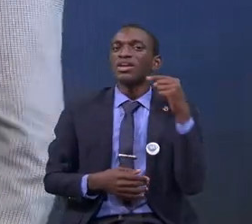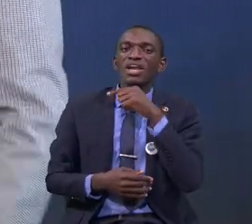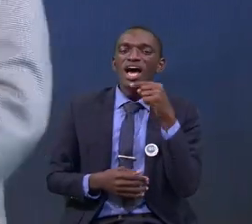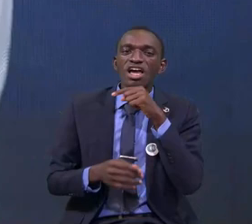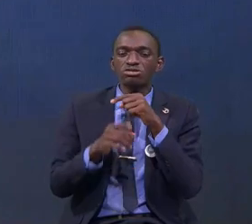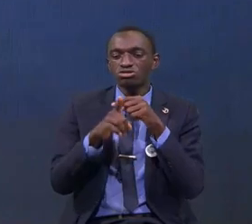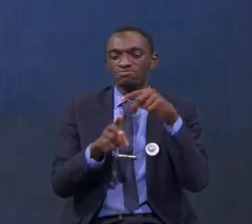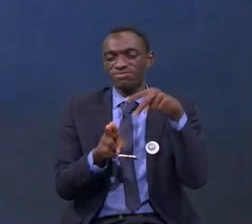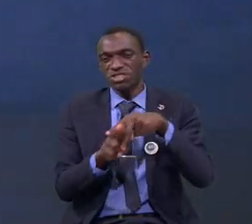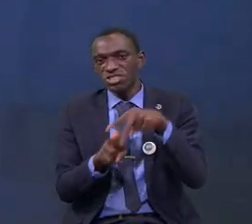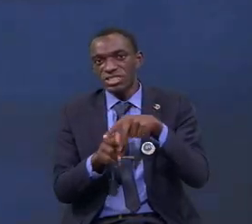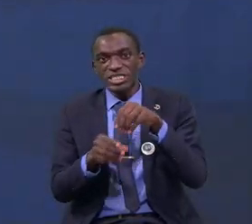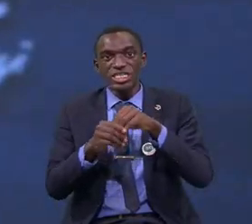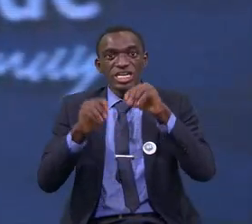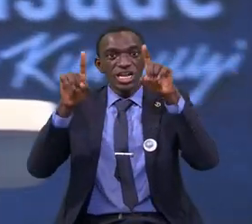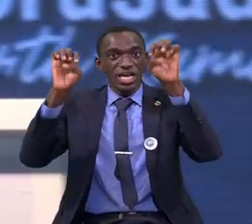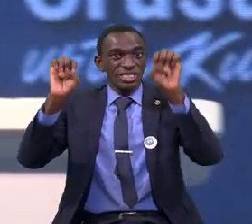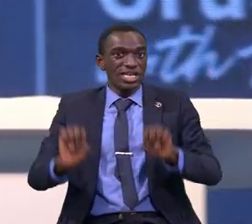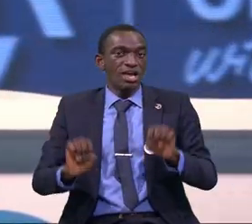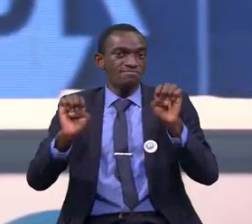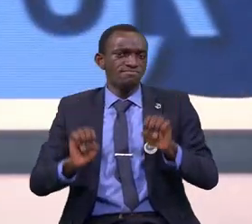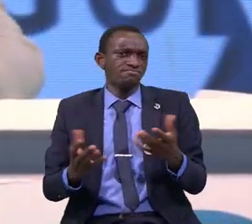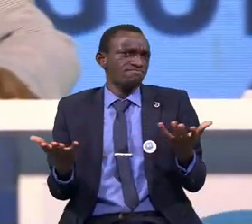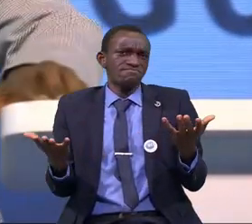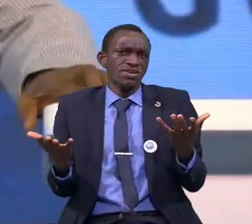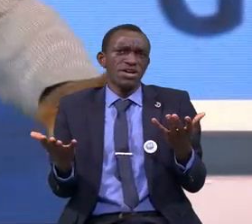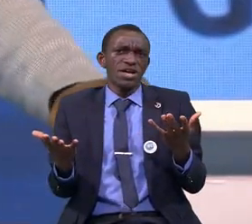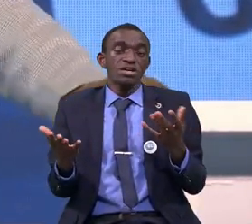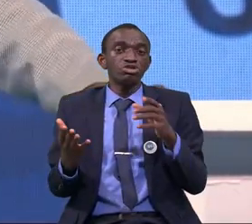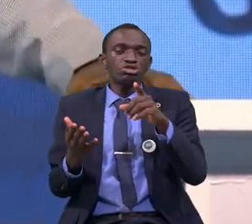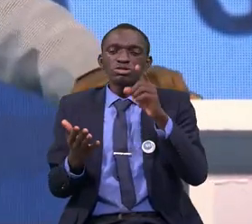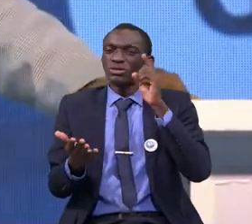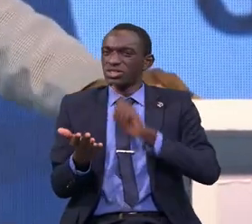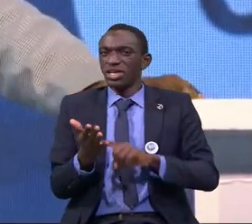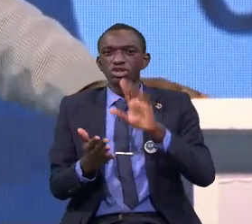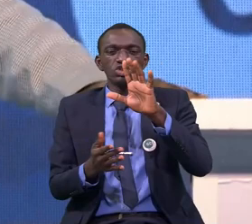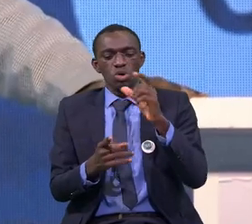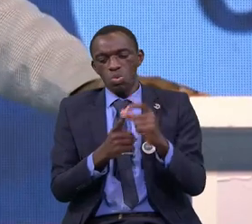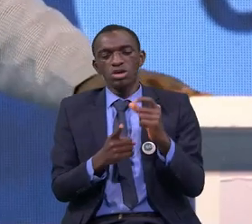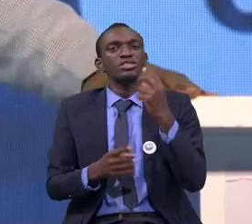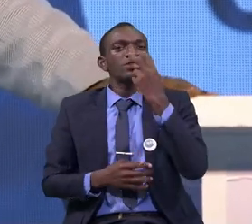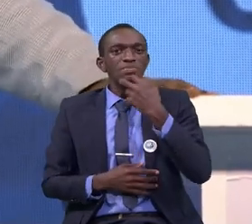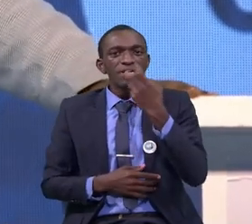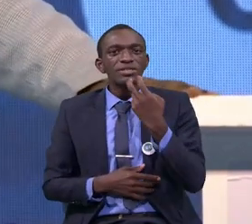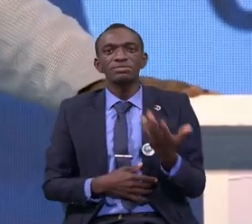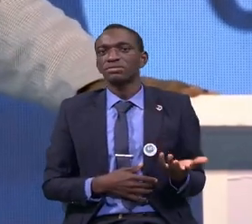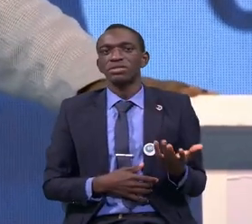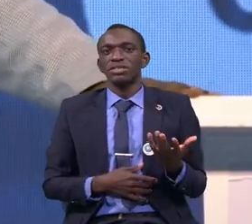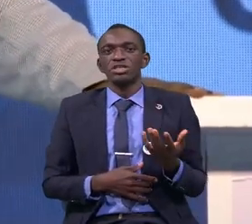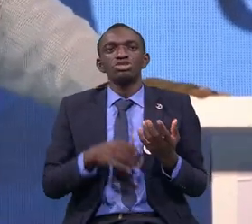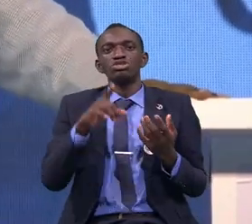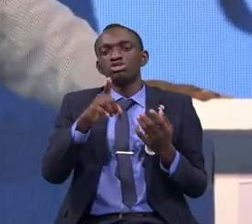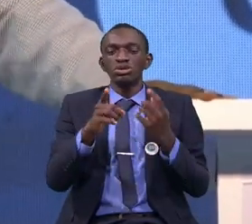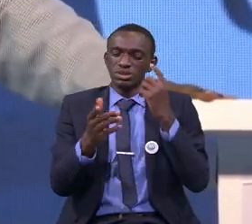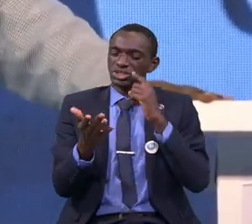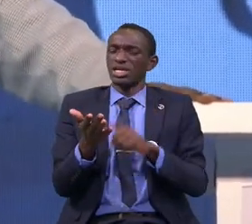to examiners. As you look at the watch of your mouth and you see the